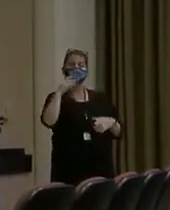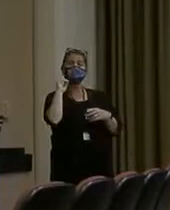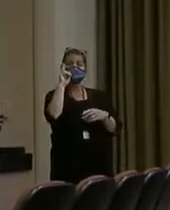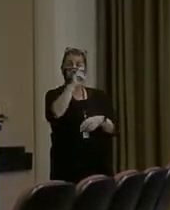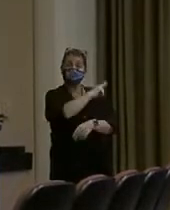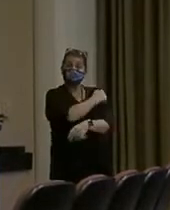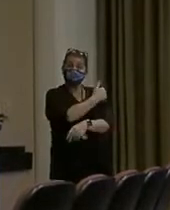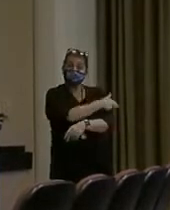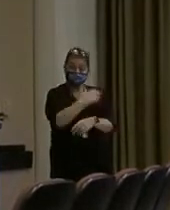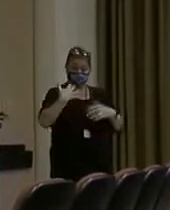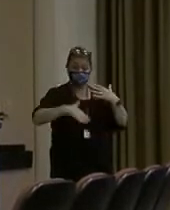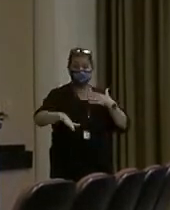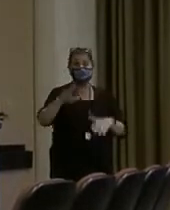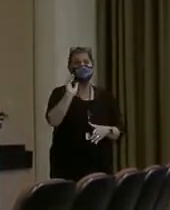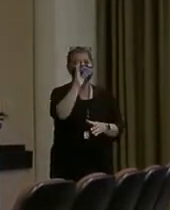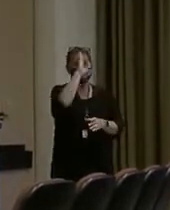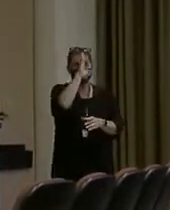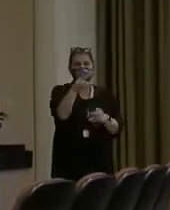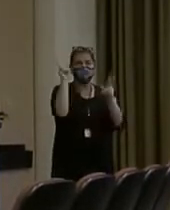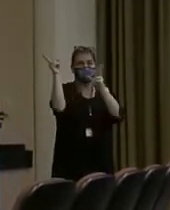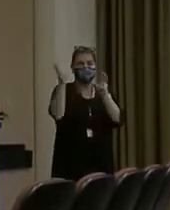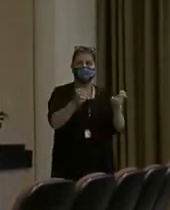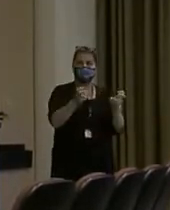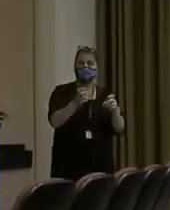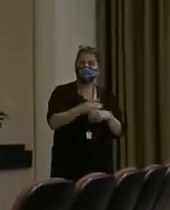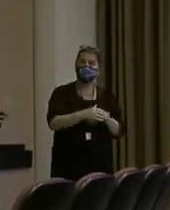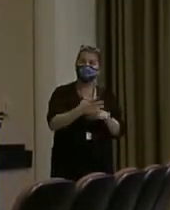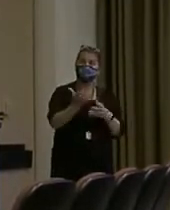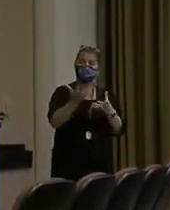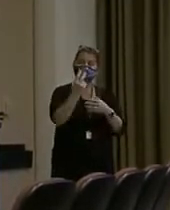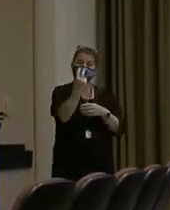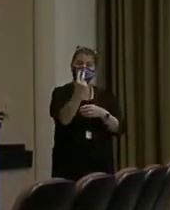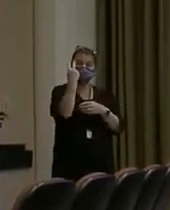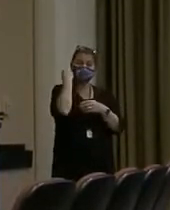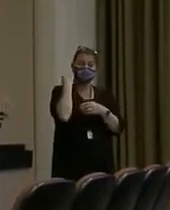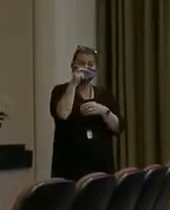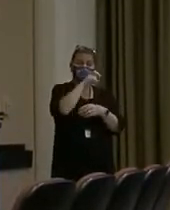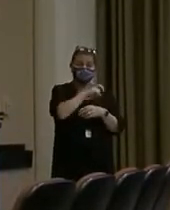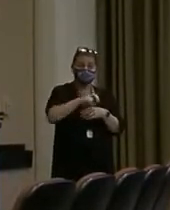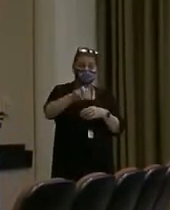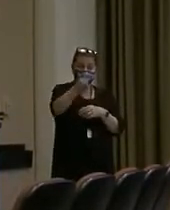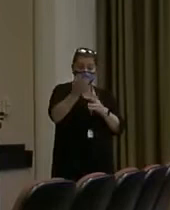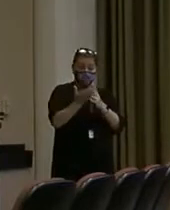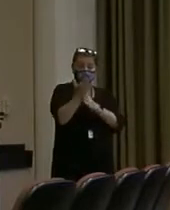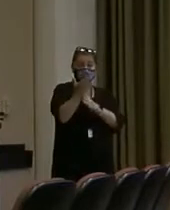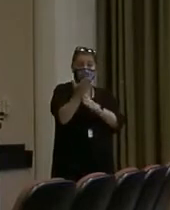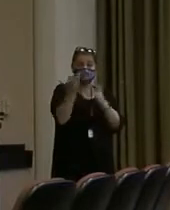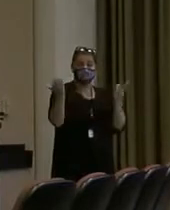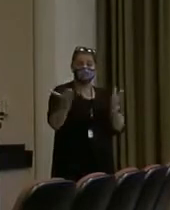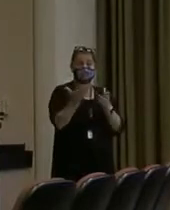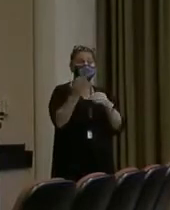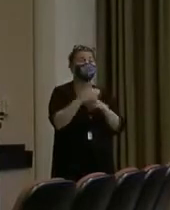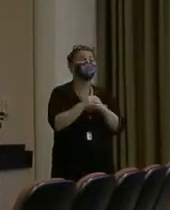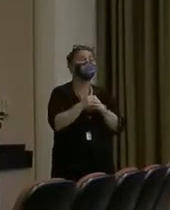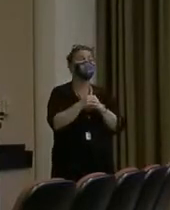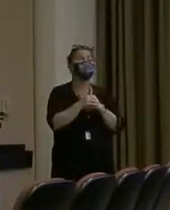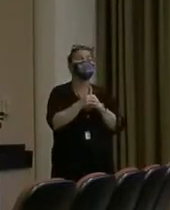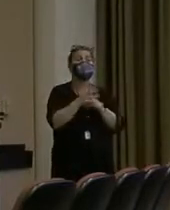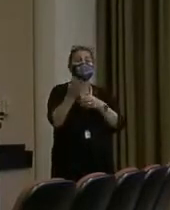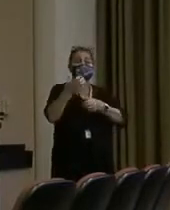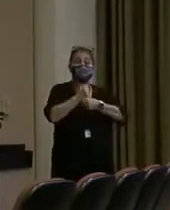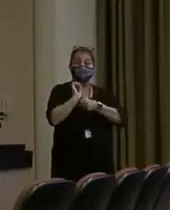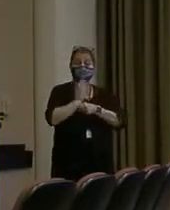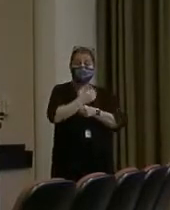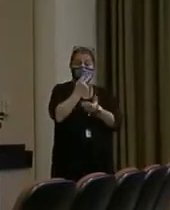And this is a direct quote from her. We want to reminisce on the journey we've been through at Hofstra University to obtain